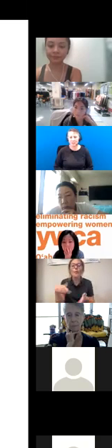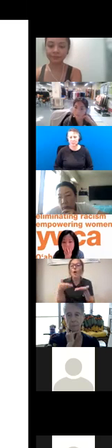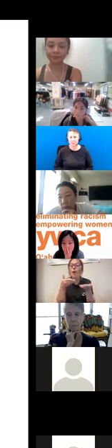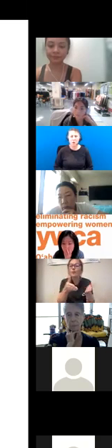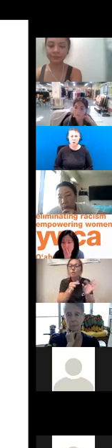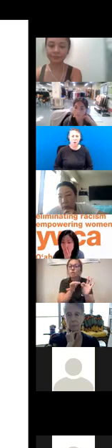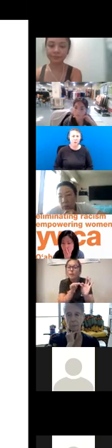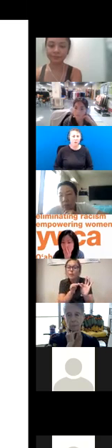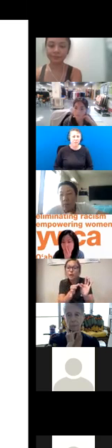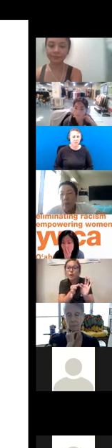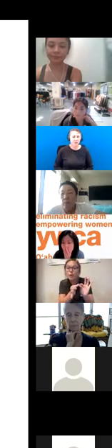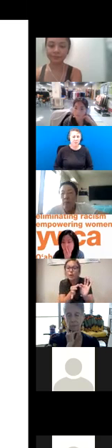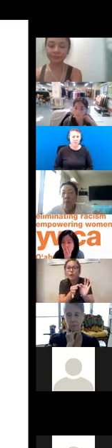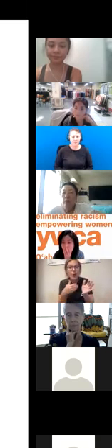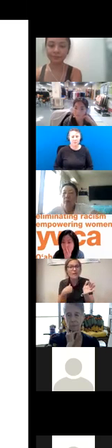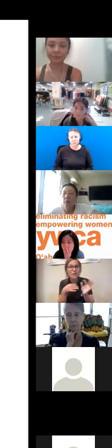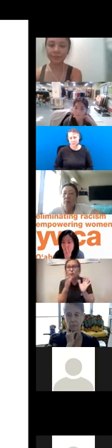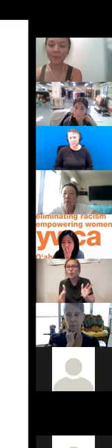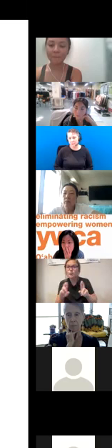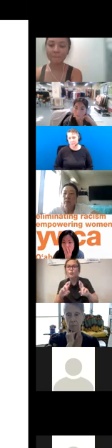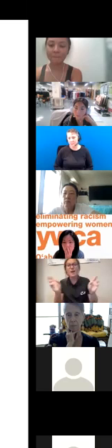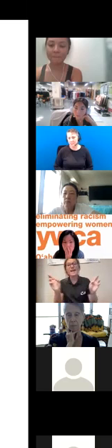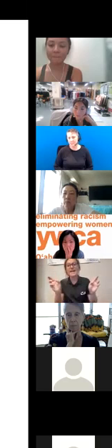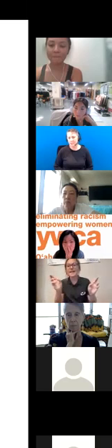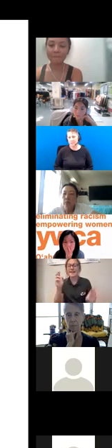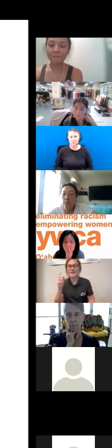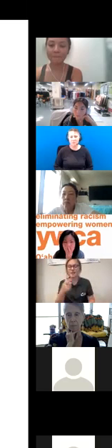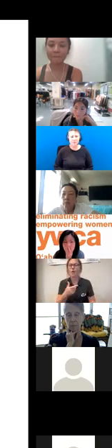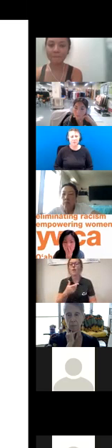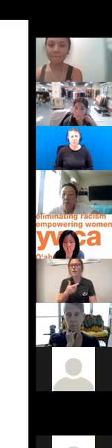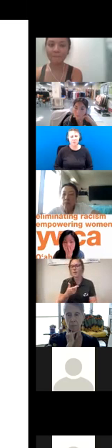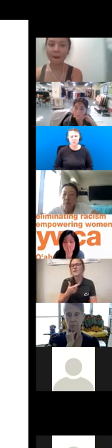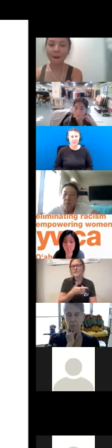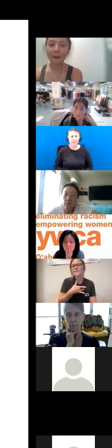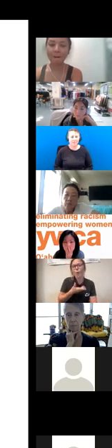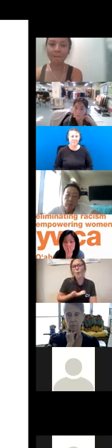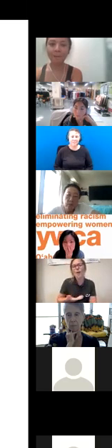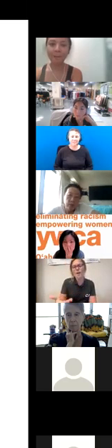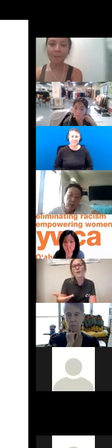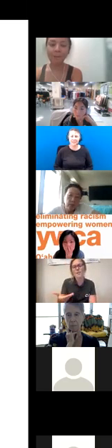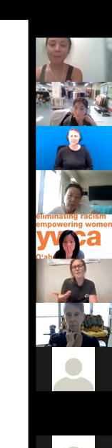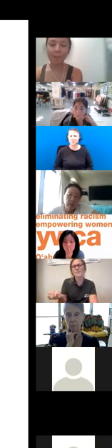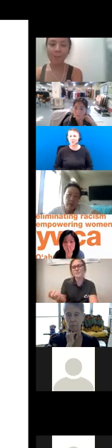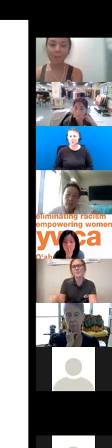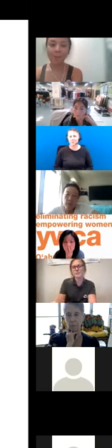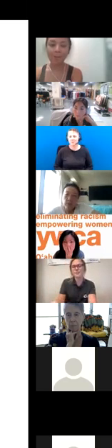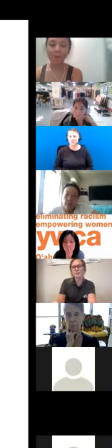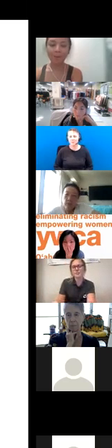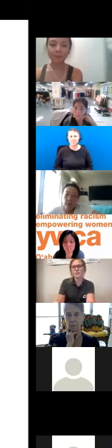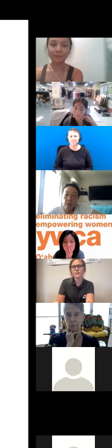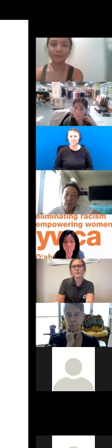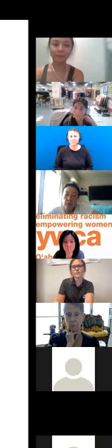sign language. Or you can just offer interpreting services, and, you know, we have an interpreter ready, and they feel